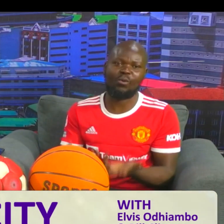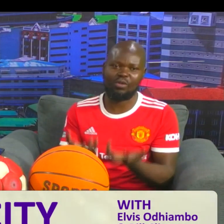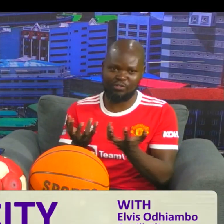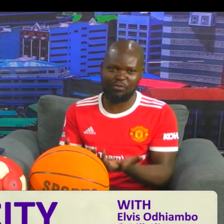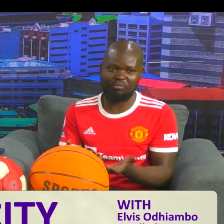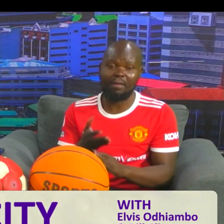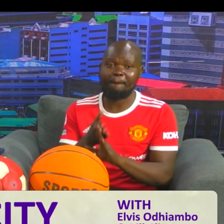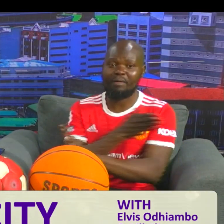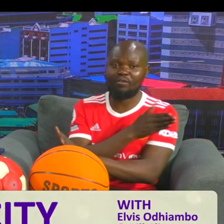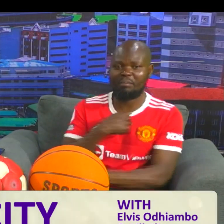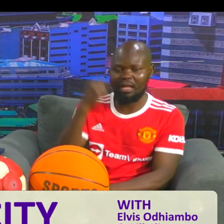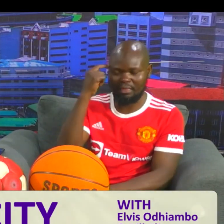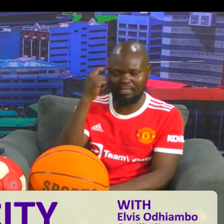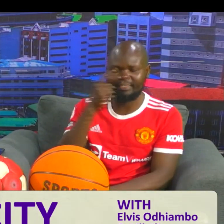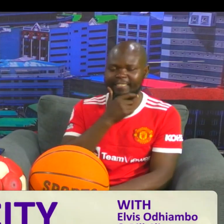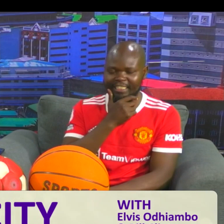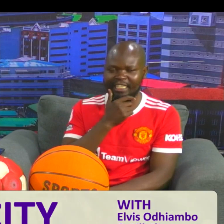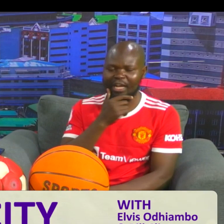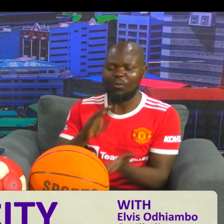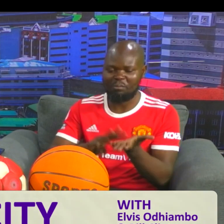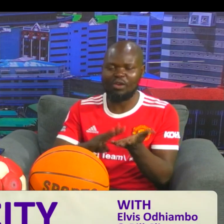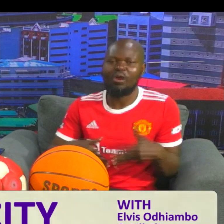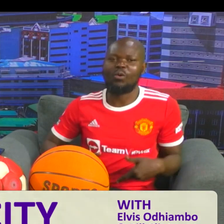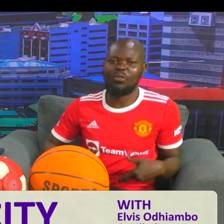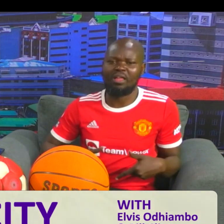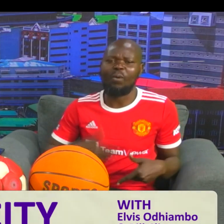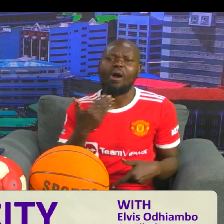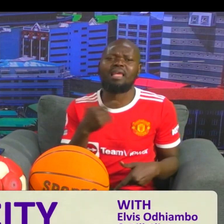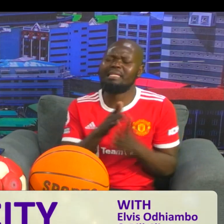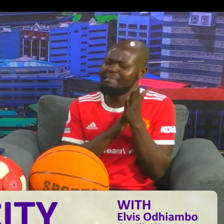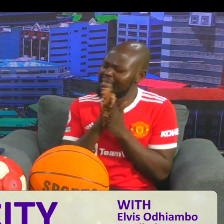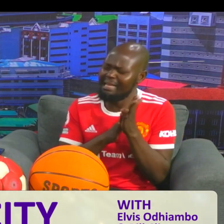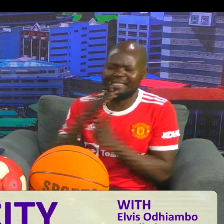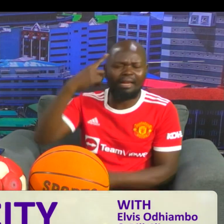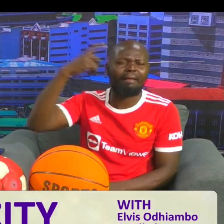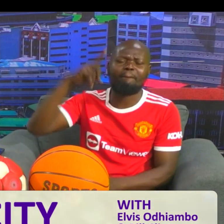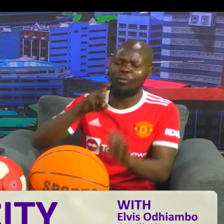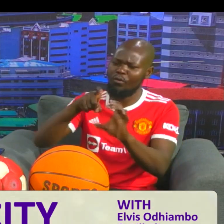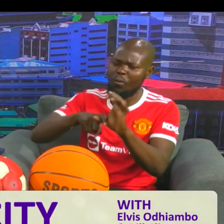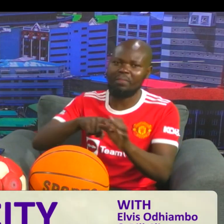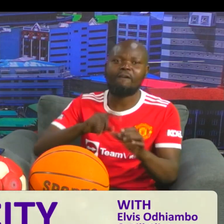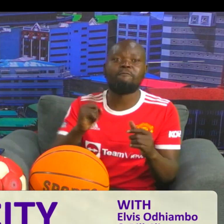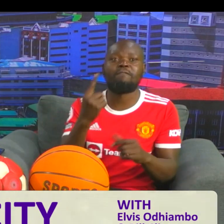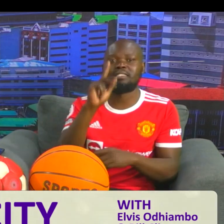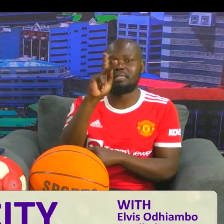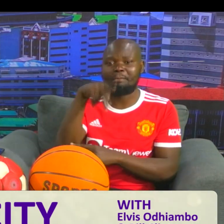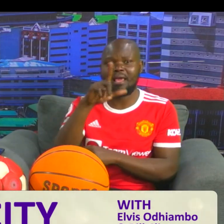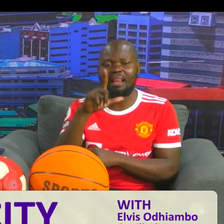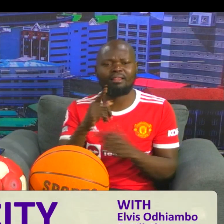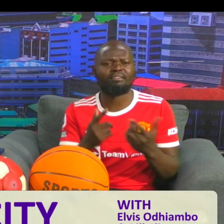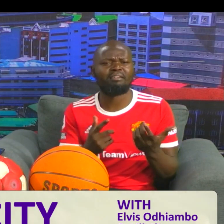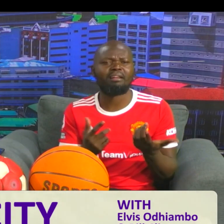I want to truly congratulate Wazito because before I thought maybe Migori Youth